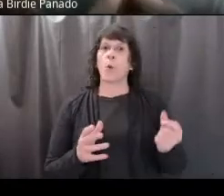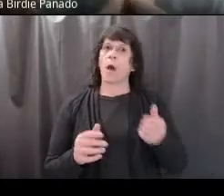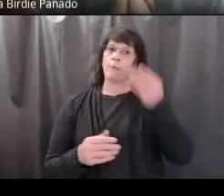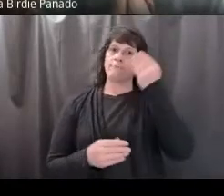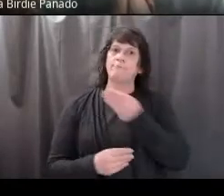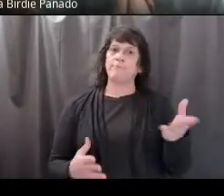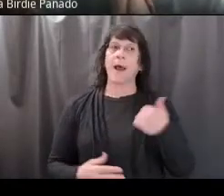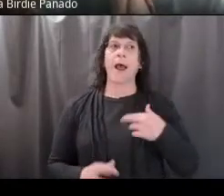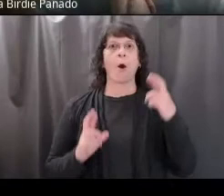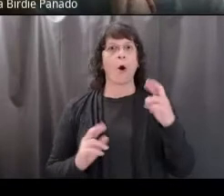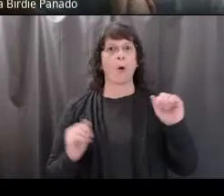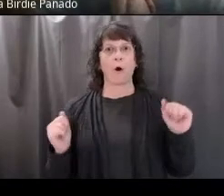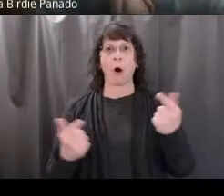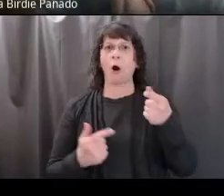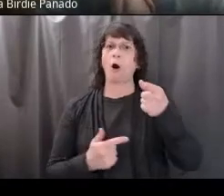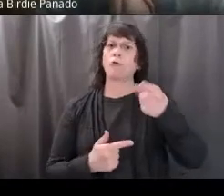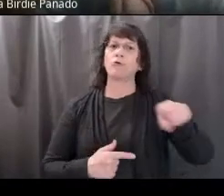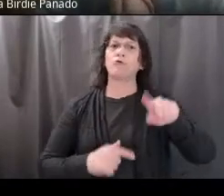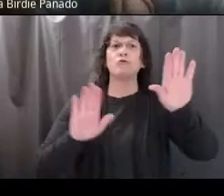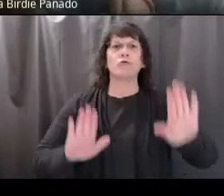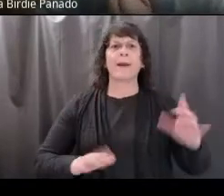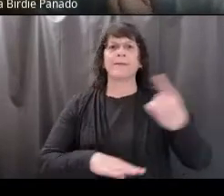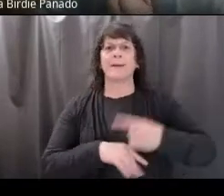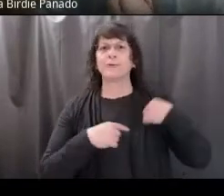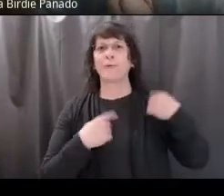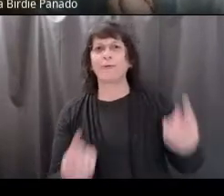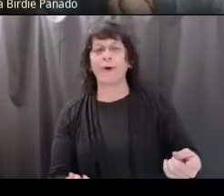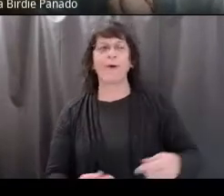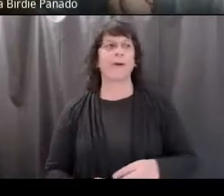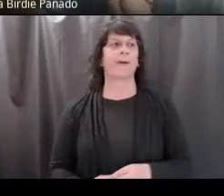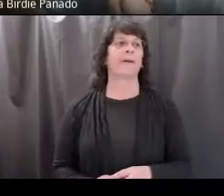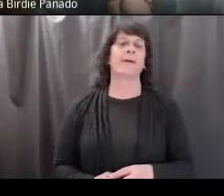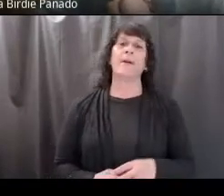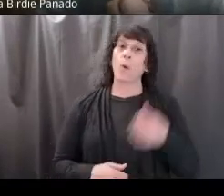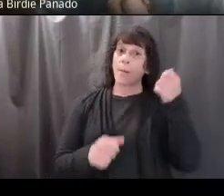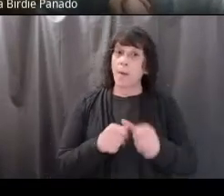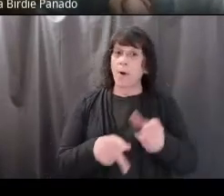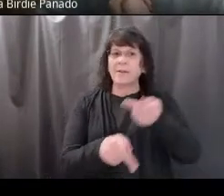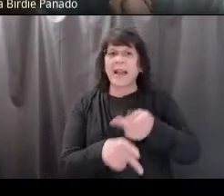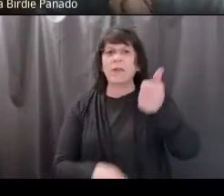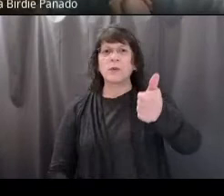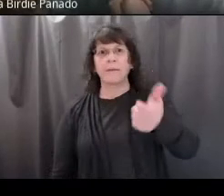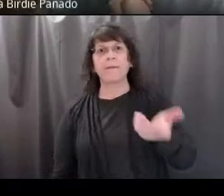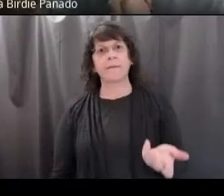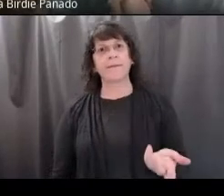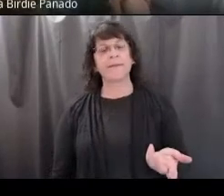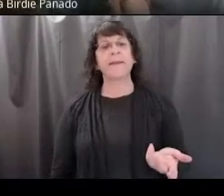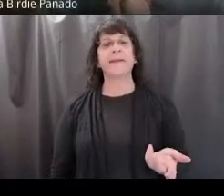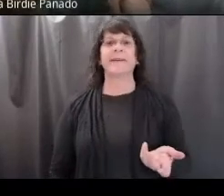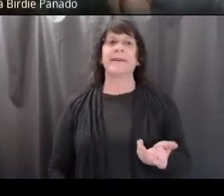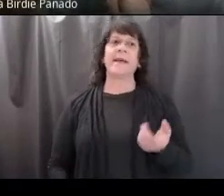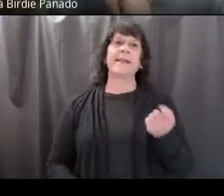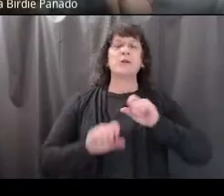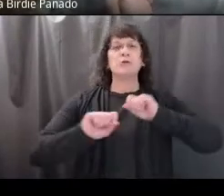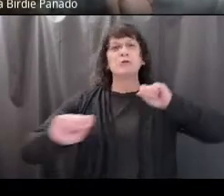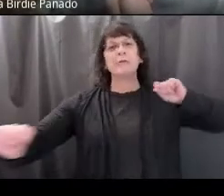that I hope everyone's having a great day so far, and to remember to take care of yourselves, do a little bit